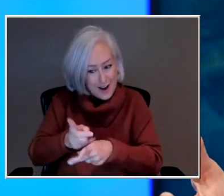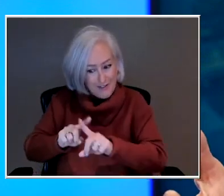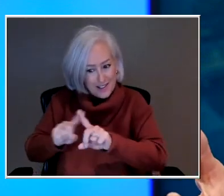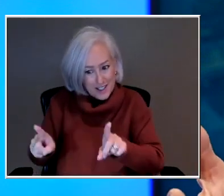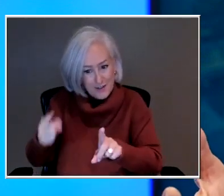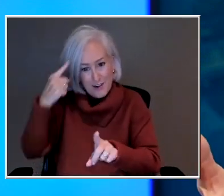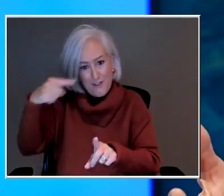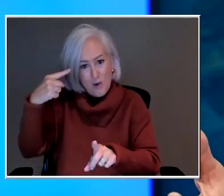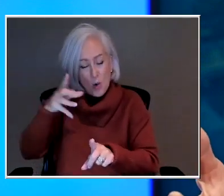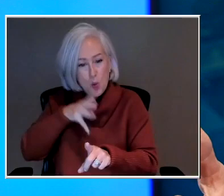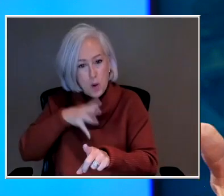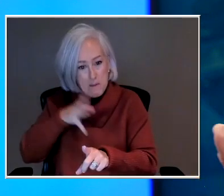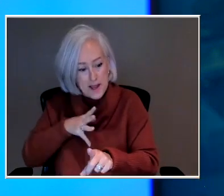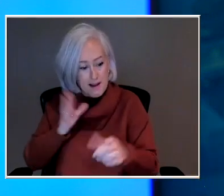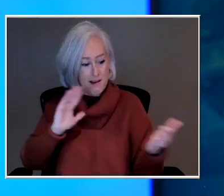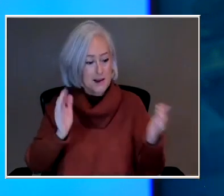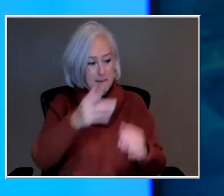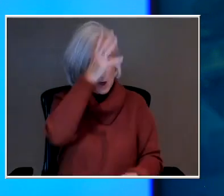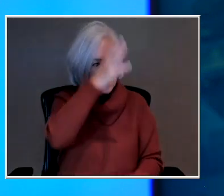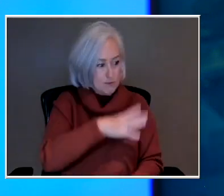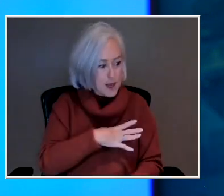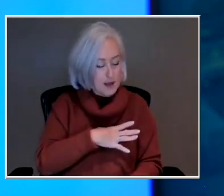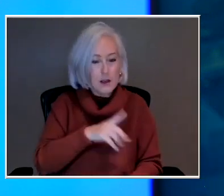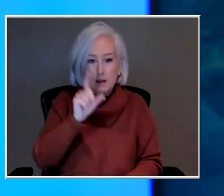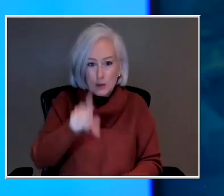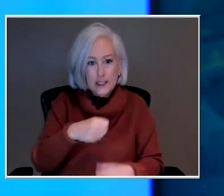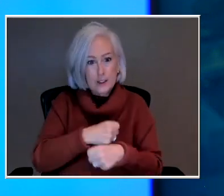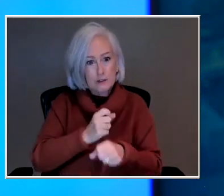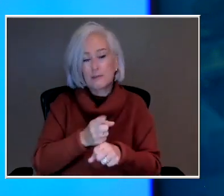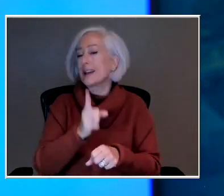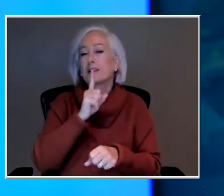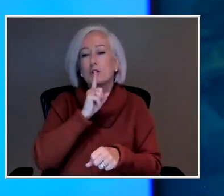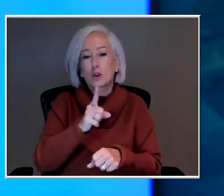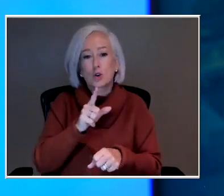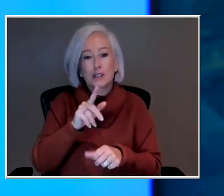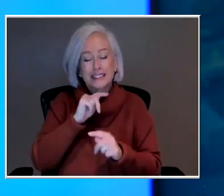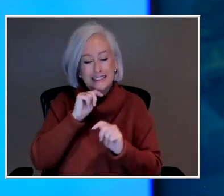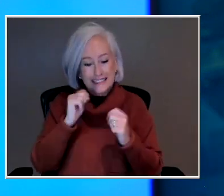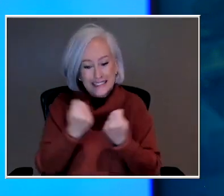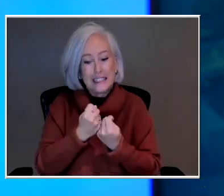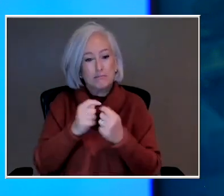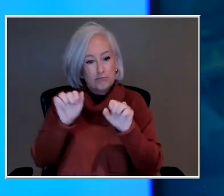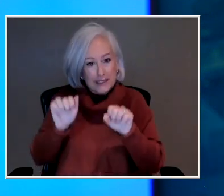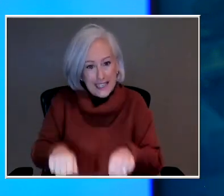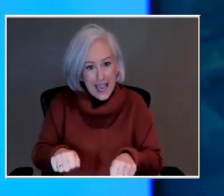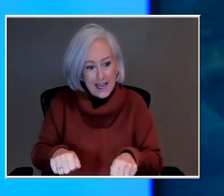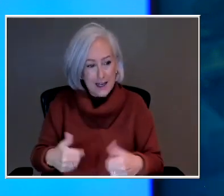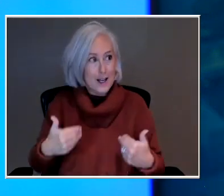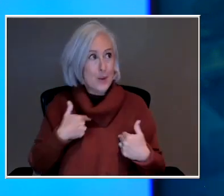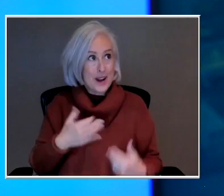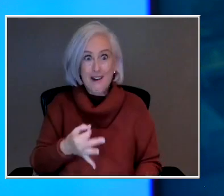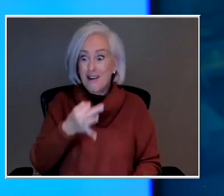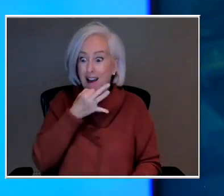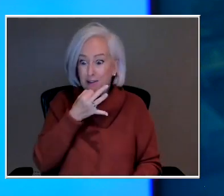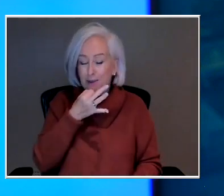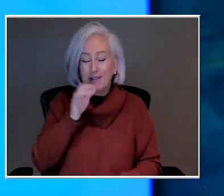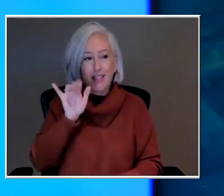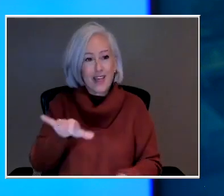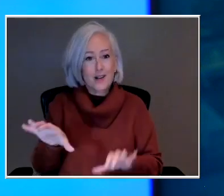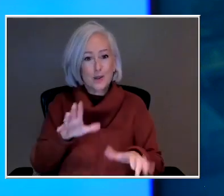that we have a team that can do that. We have experts who do that every single day. I'm pretty excited about this. We're certainly excited about